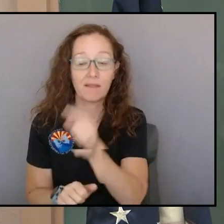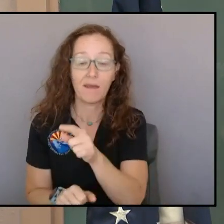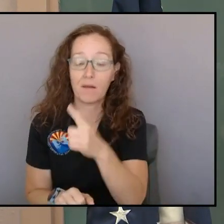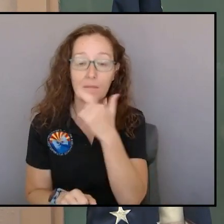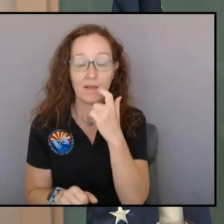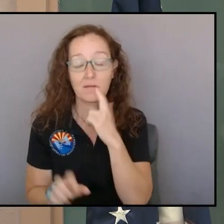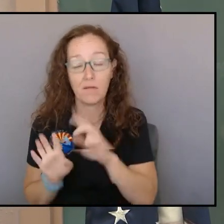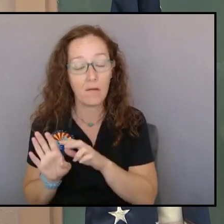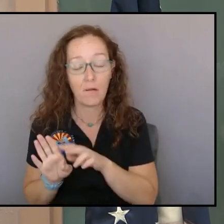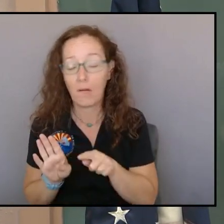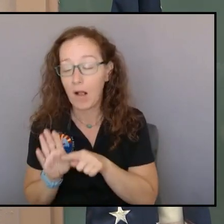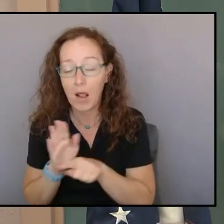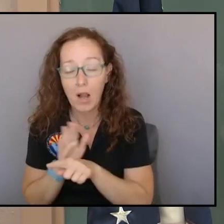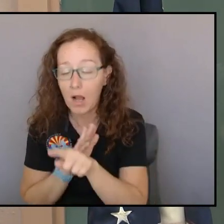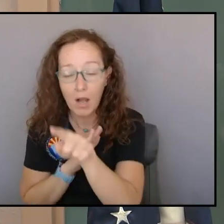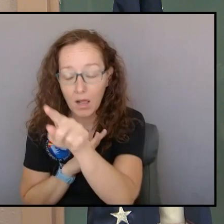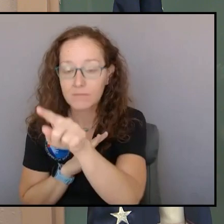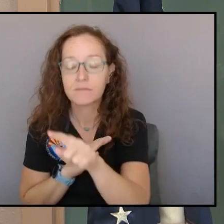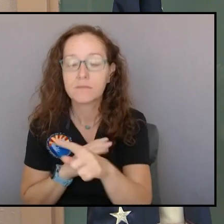most successful? So